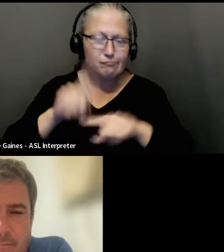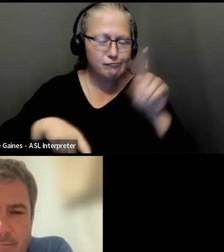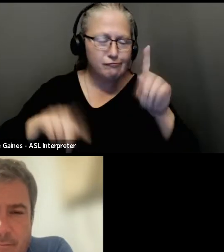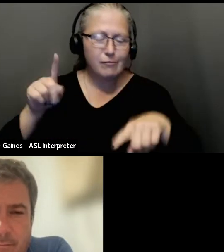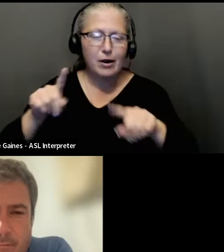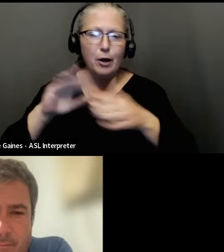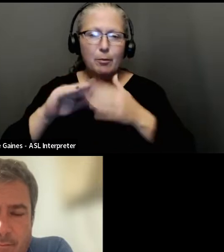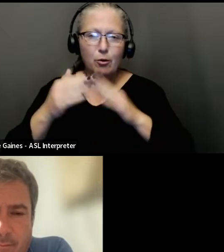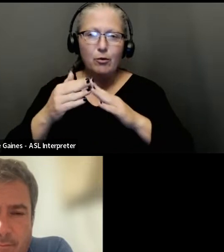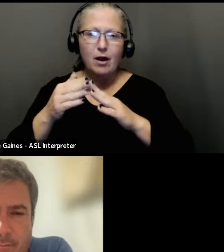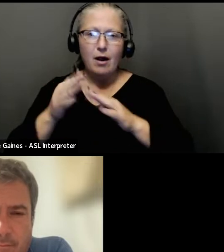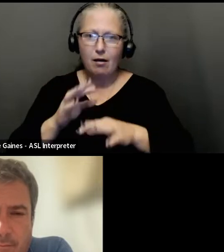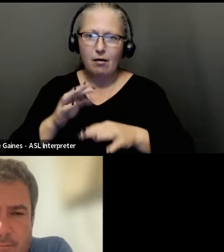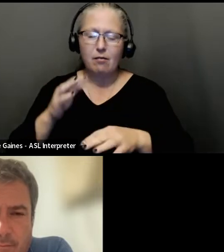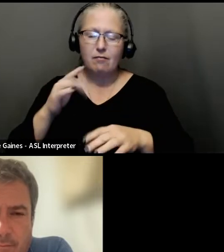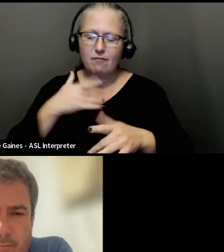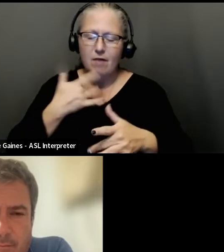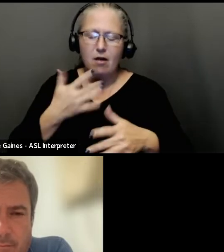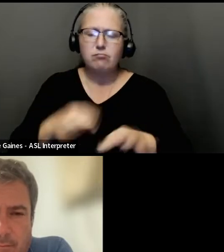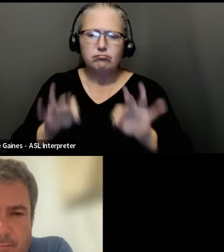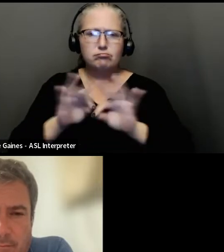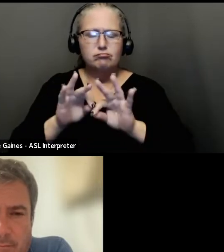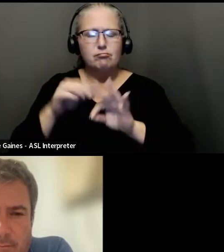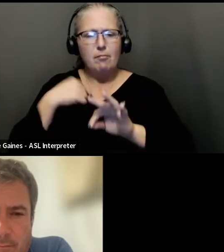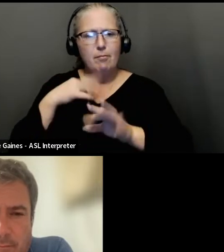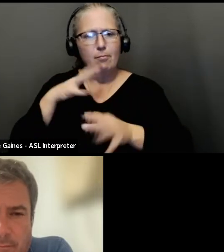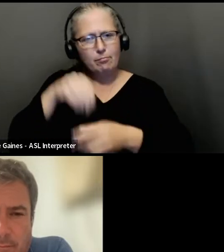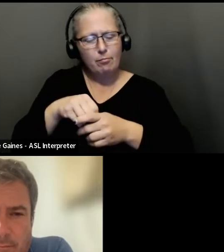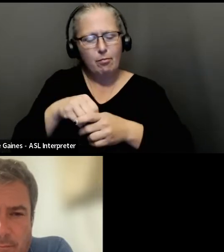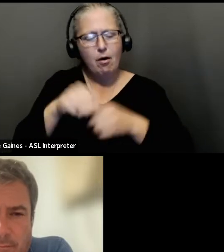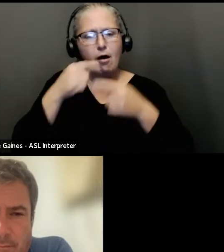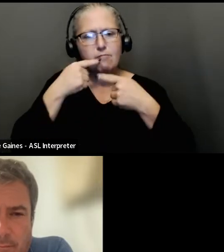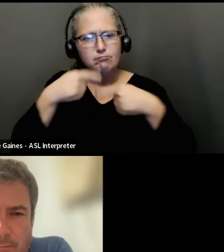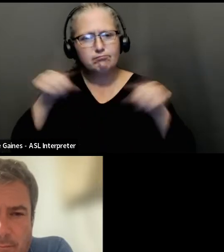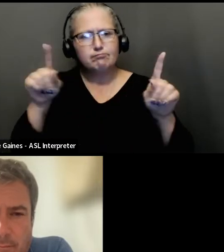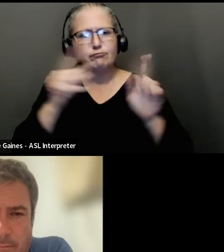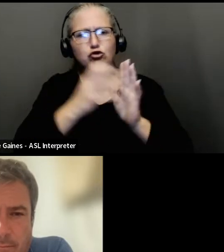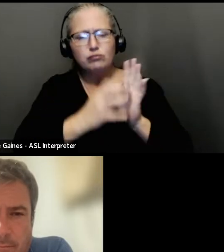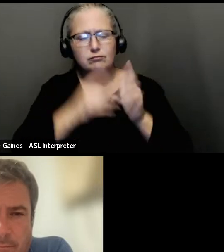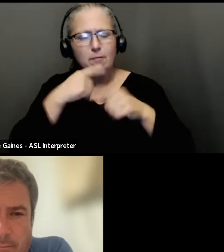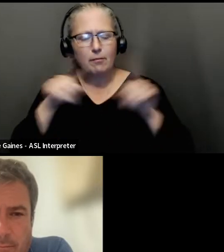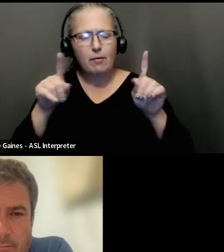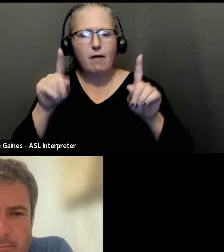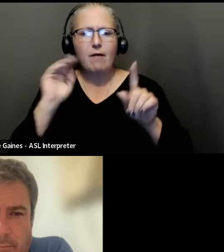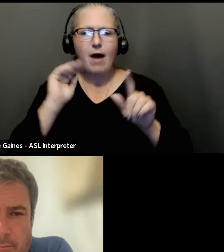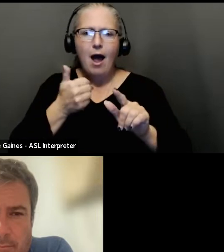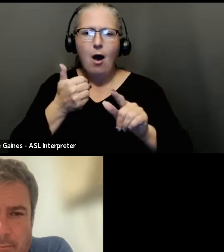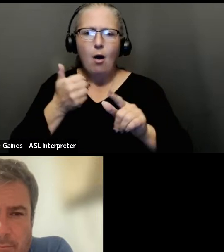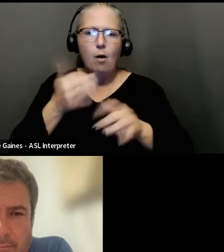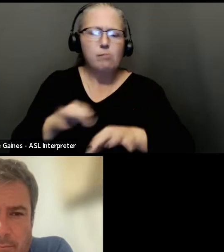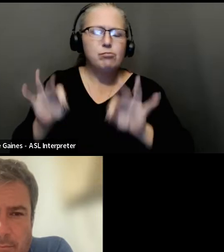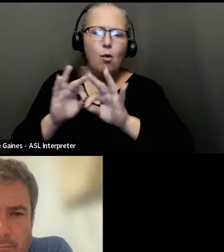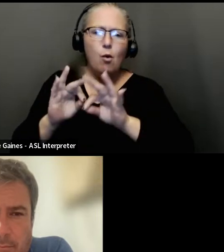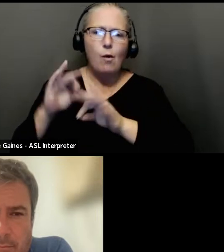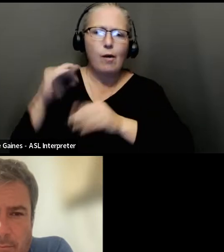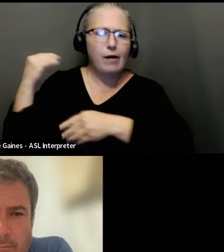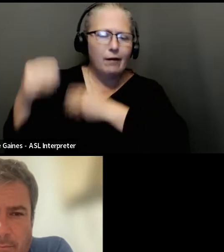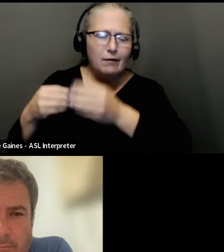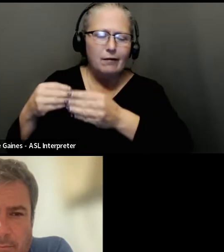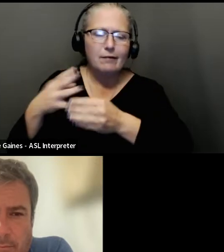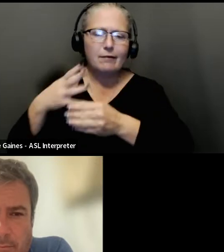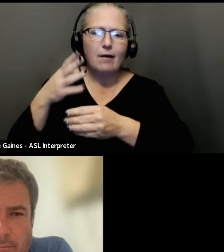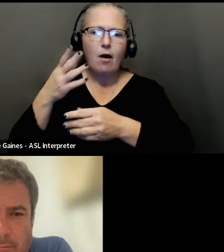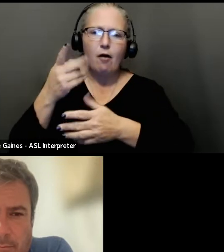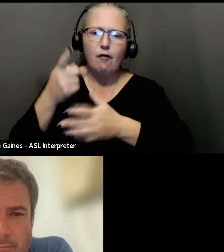part in the process of drafting this proclamation that acknowledges our rich heritage and contributions to the tapestry of our